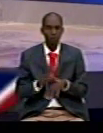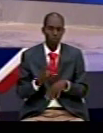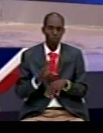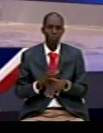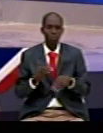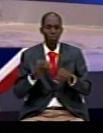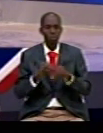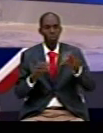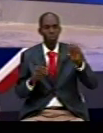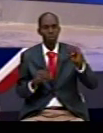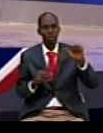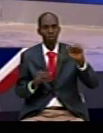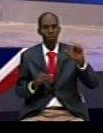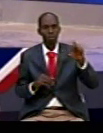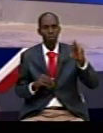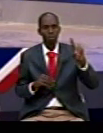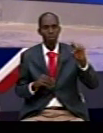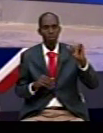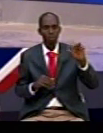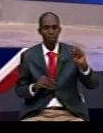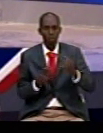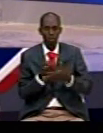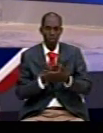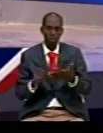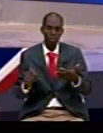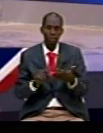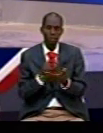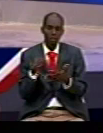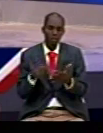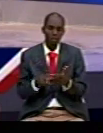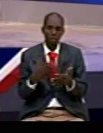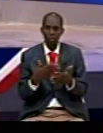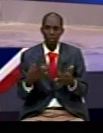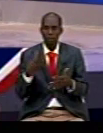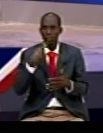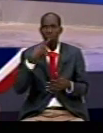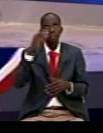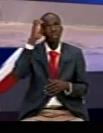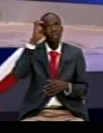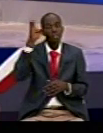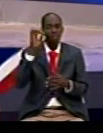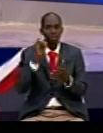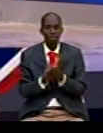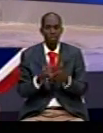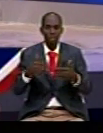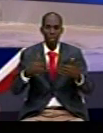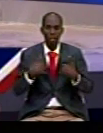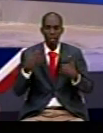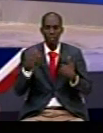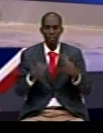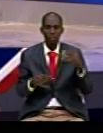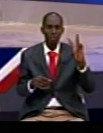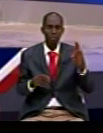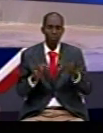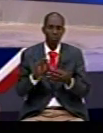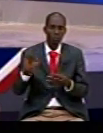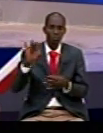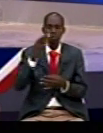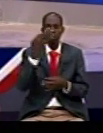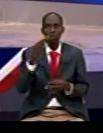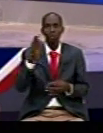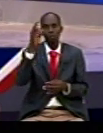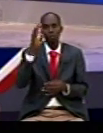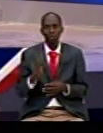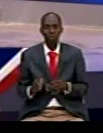Sardis write, these things says he that has the seven spirits of God